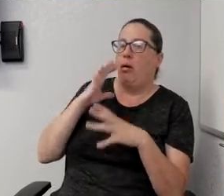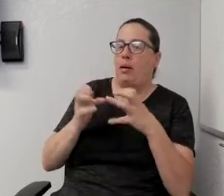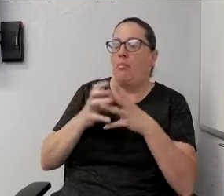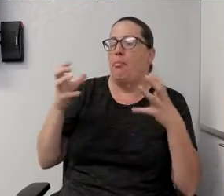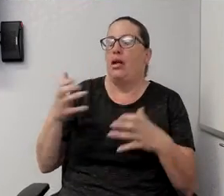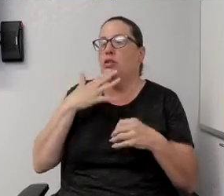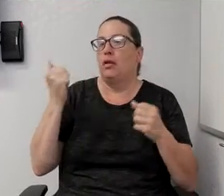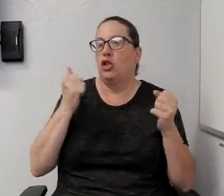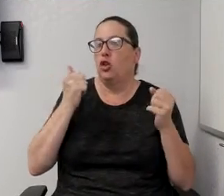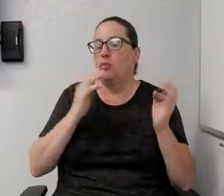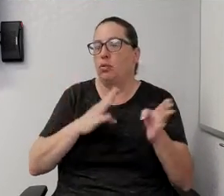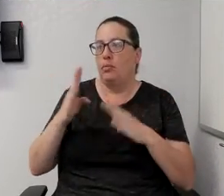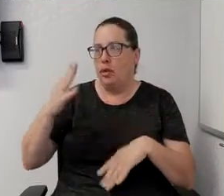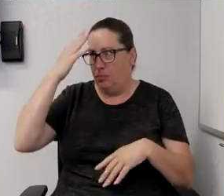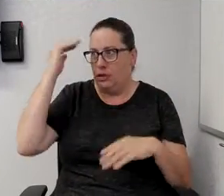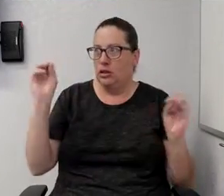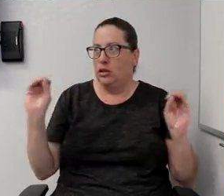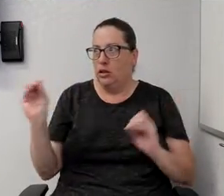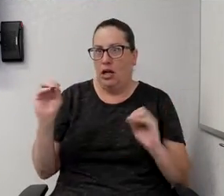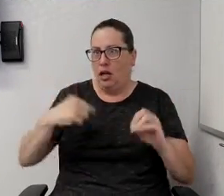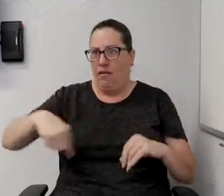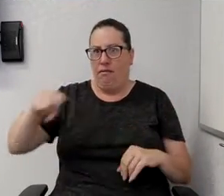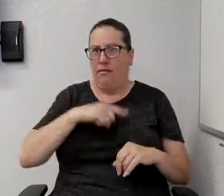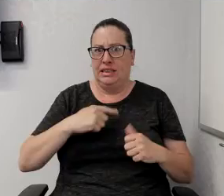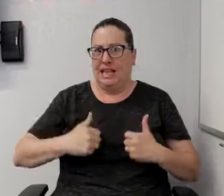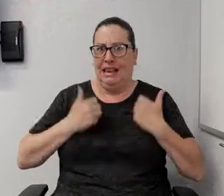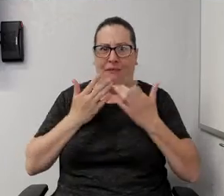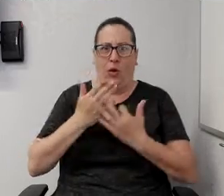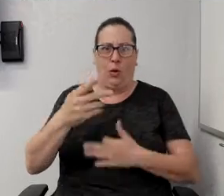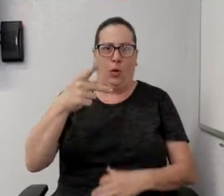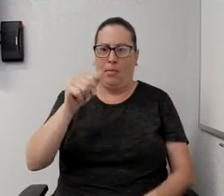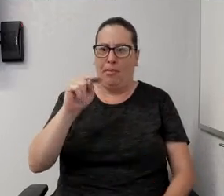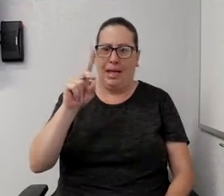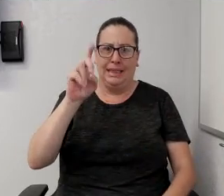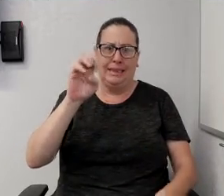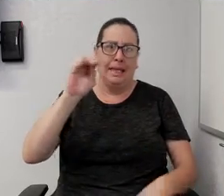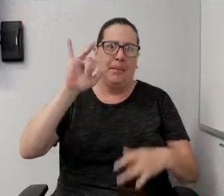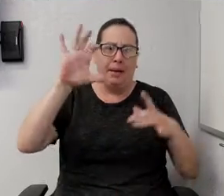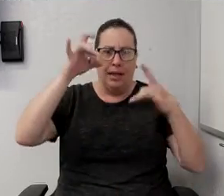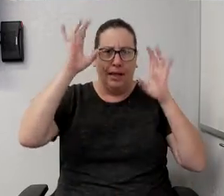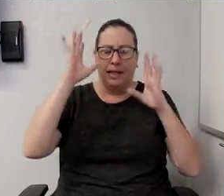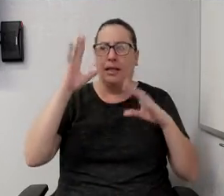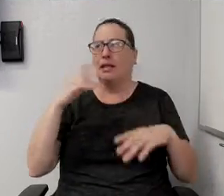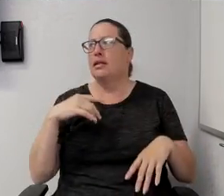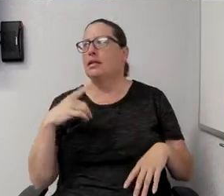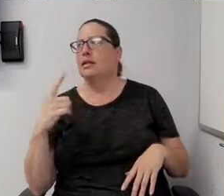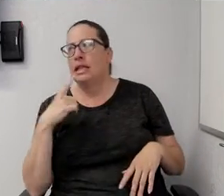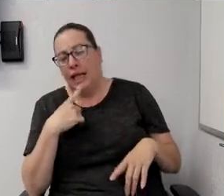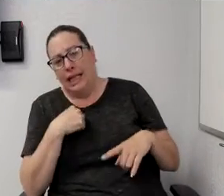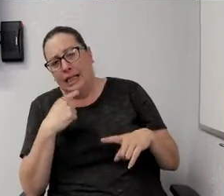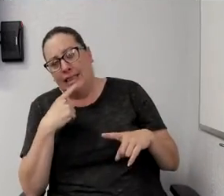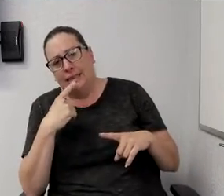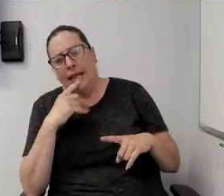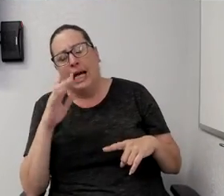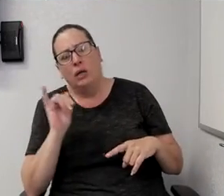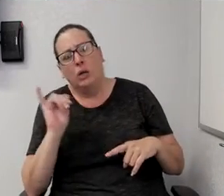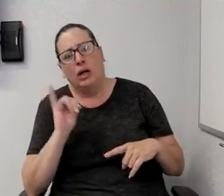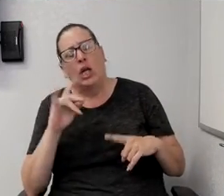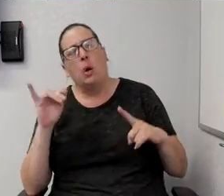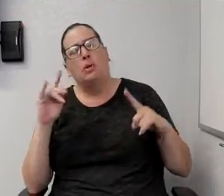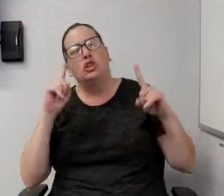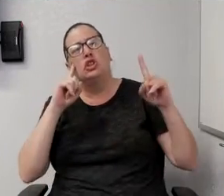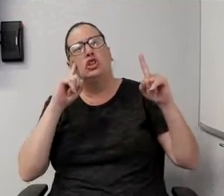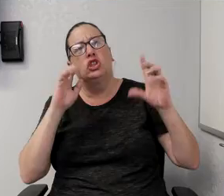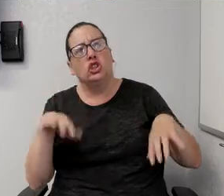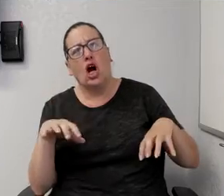Because most of us none of us have lived through a pandemic. No. So we'll all Well, be. I said as well too, it was shocking to